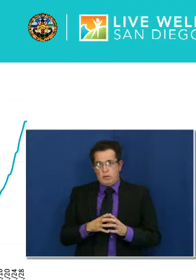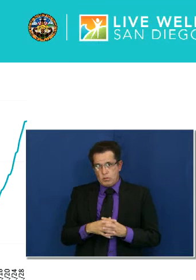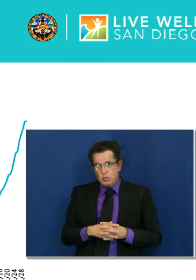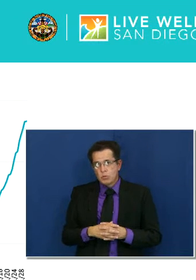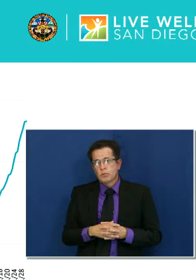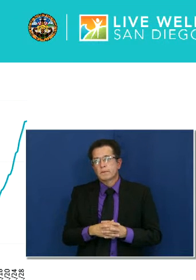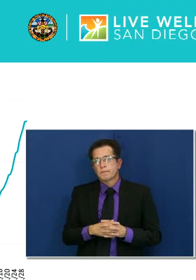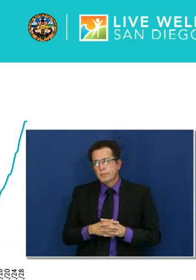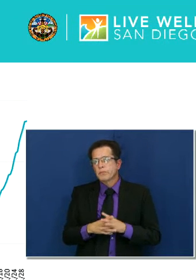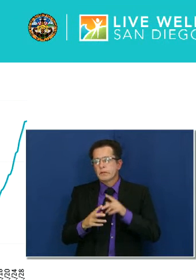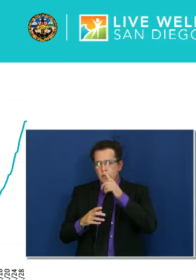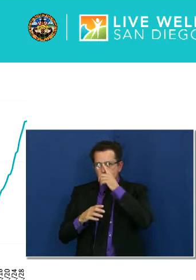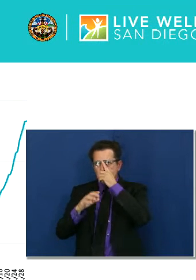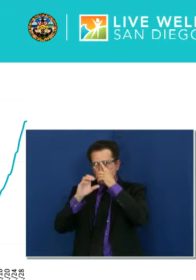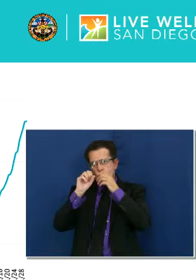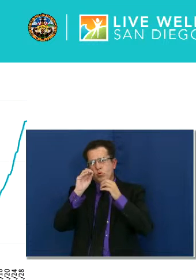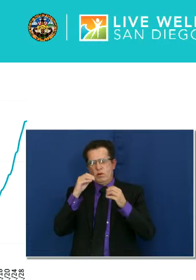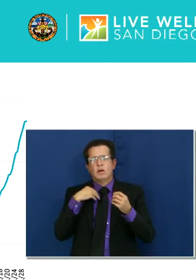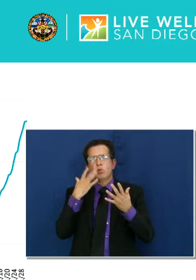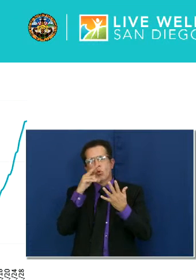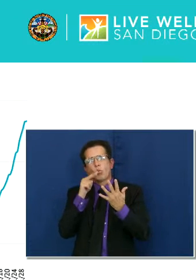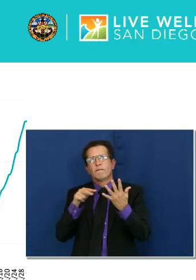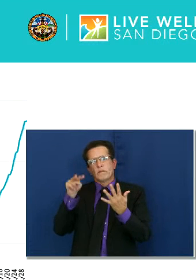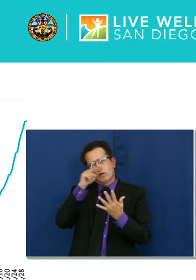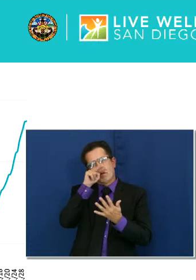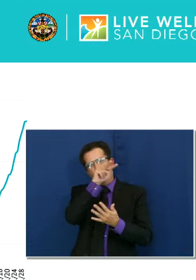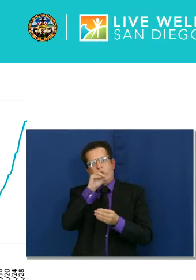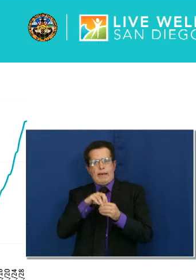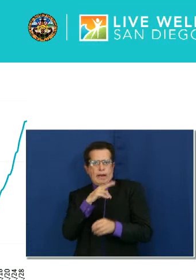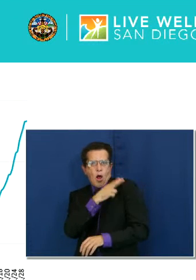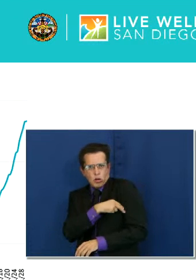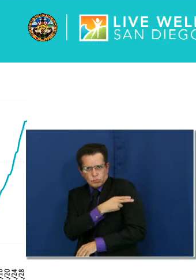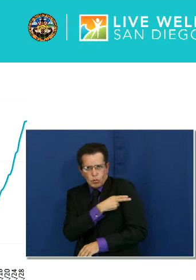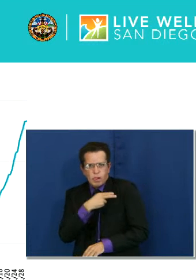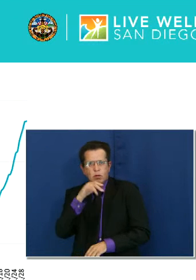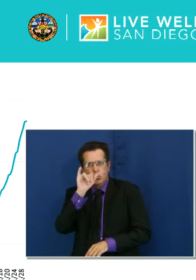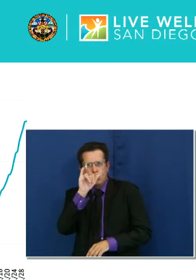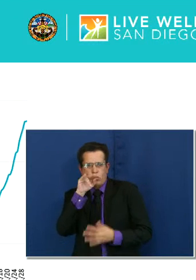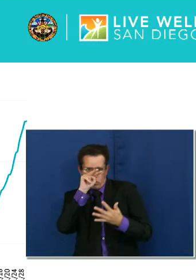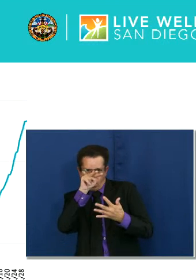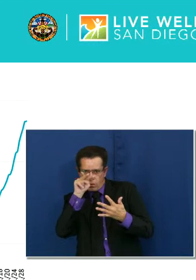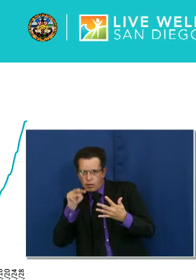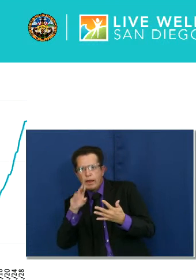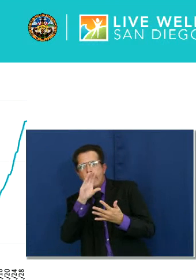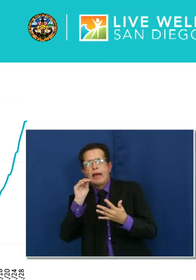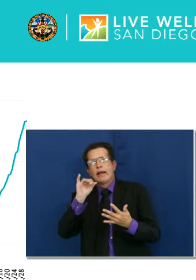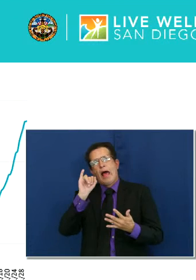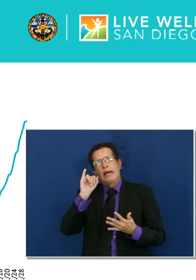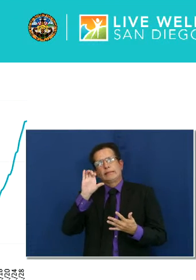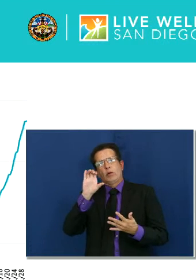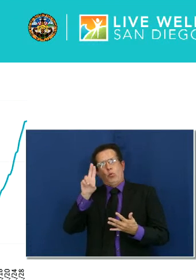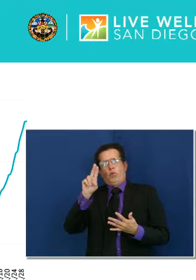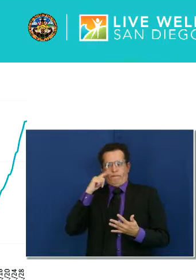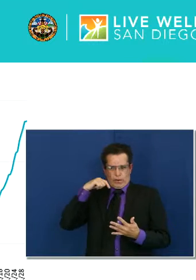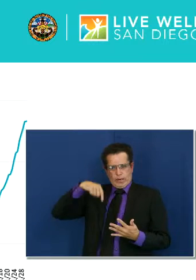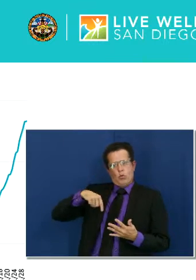locally, I will briefly review the hospitalizations and ICU status during the